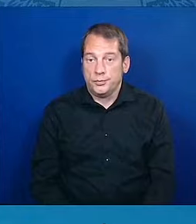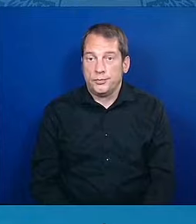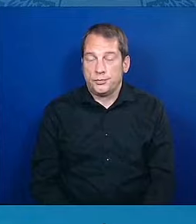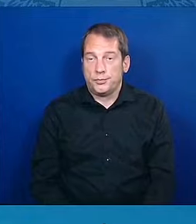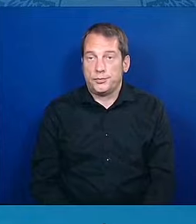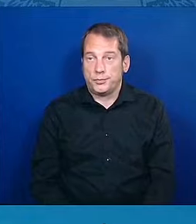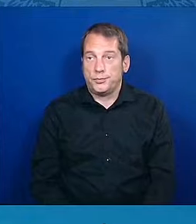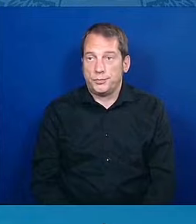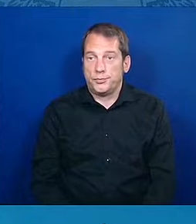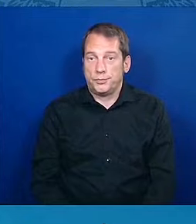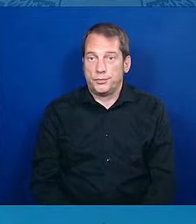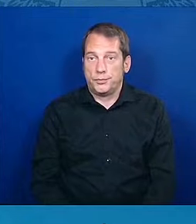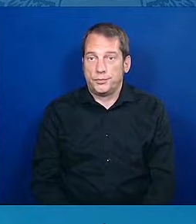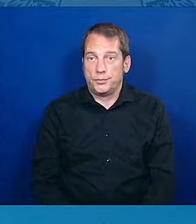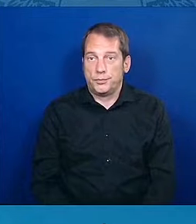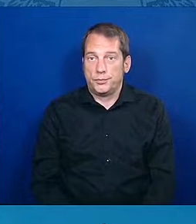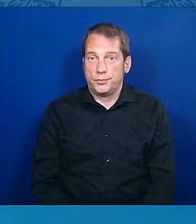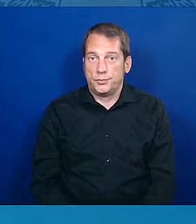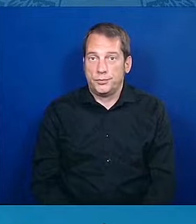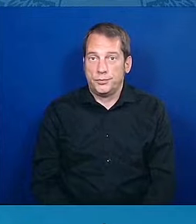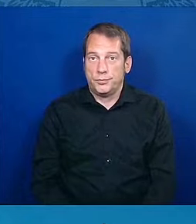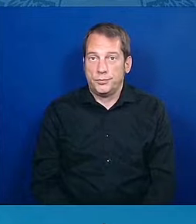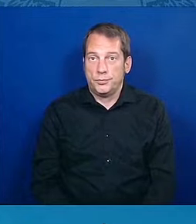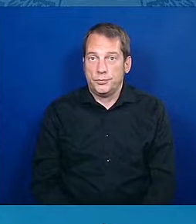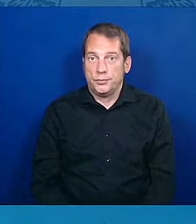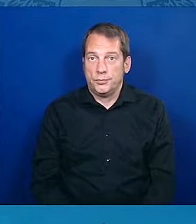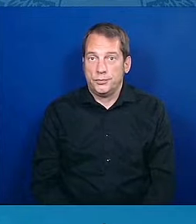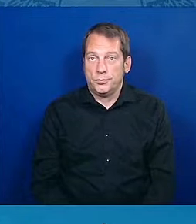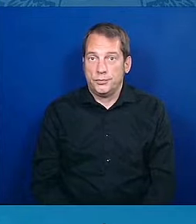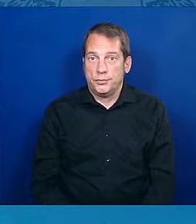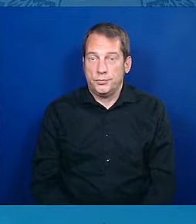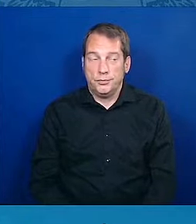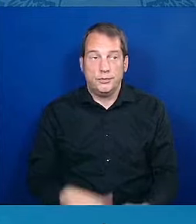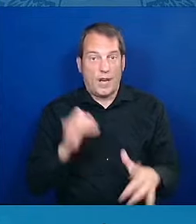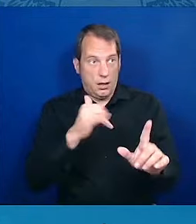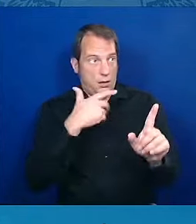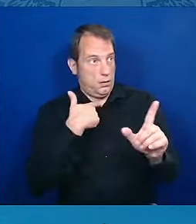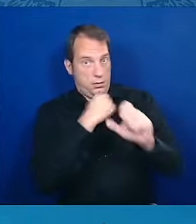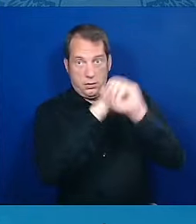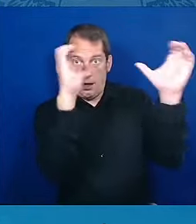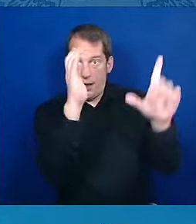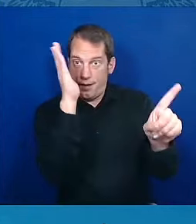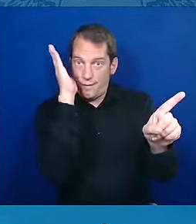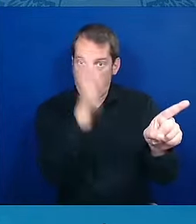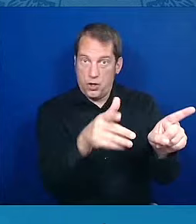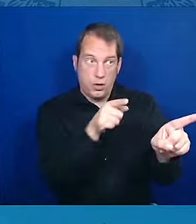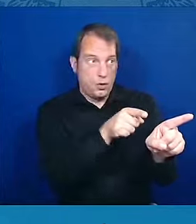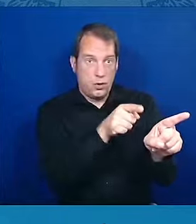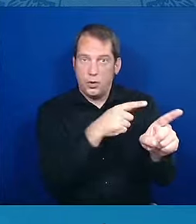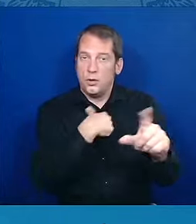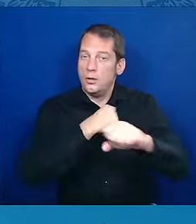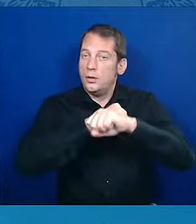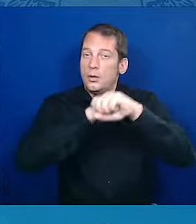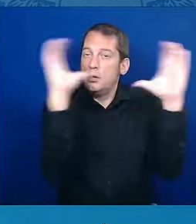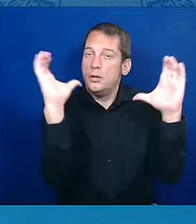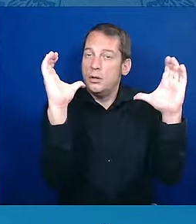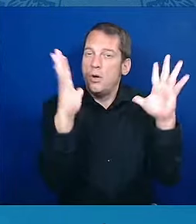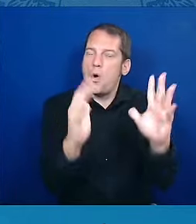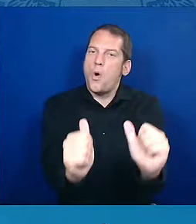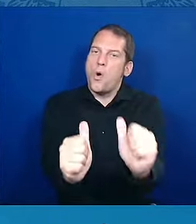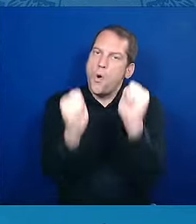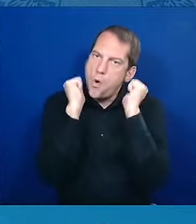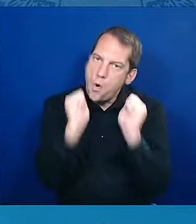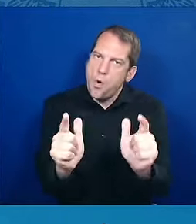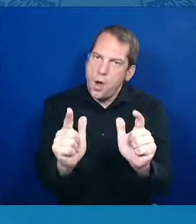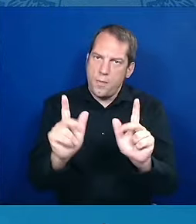And in our vision of the future, we see a place where every person has the opportunity not just to get by, but to